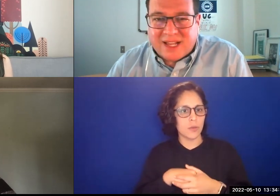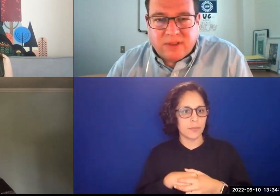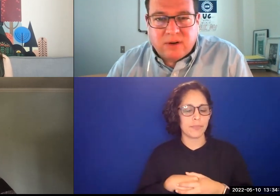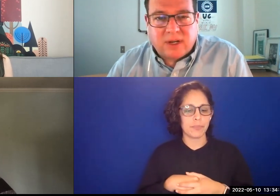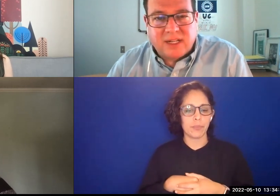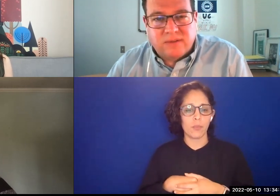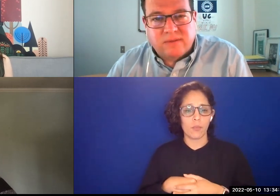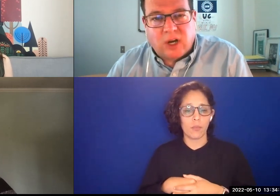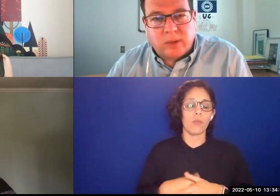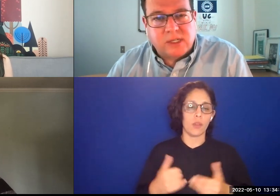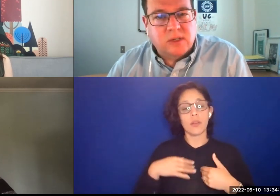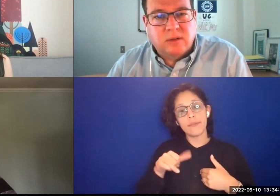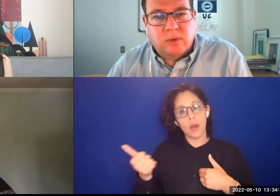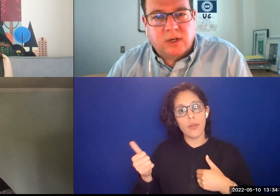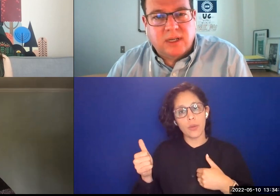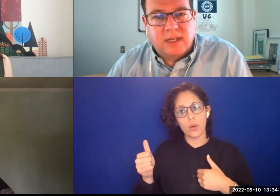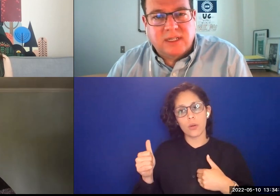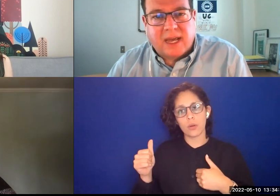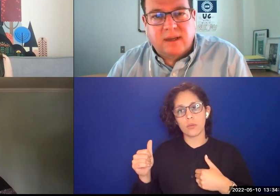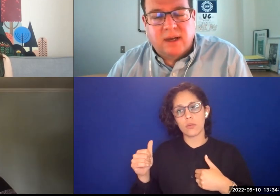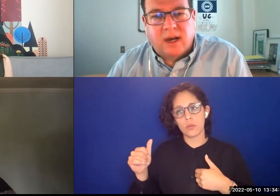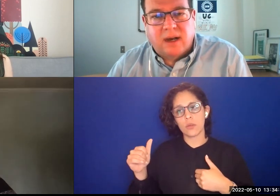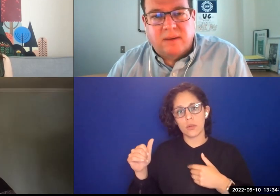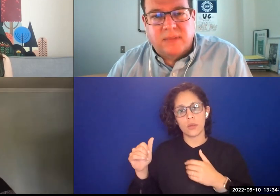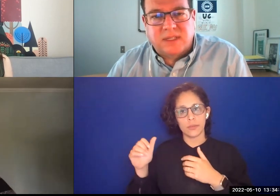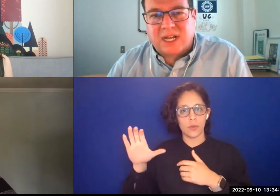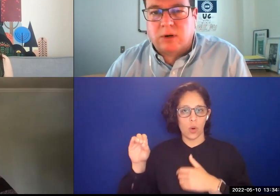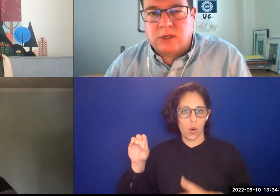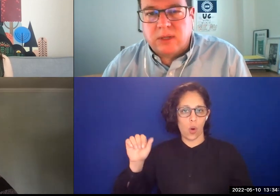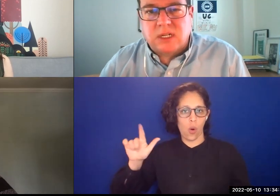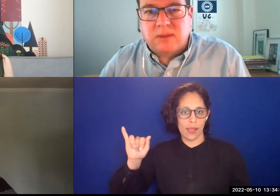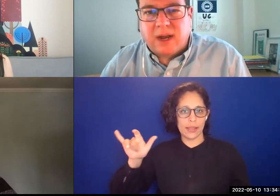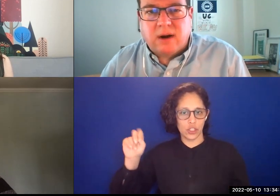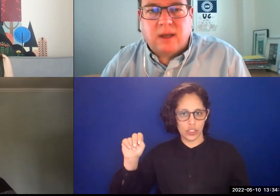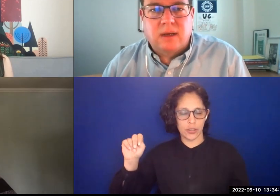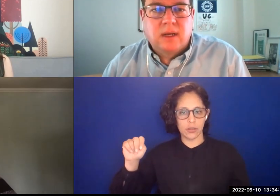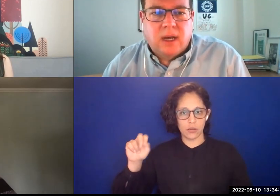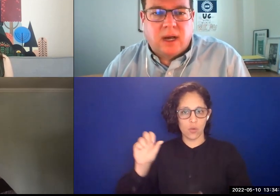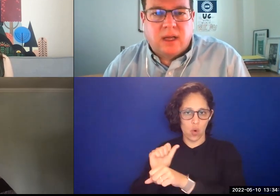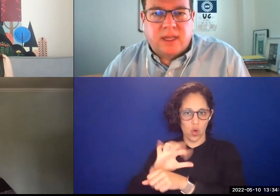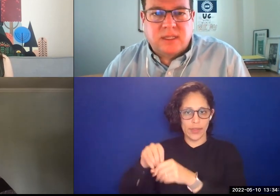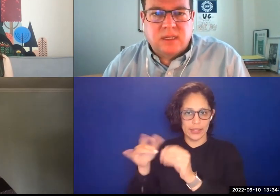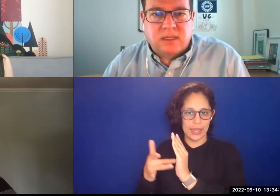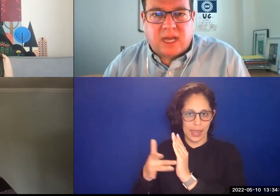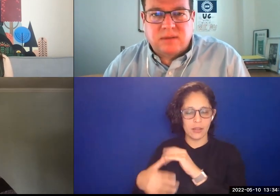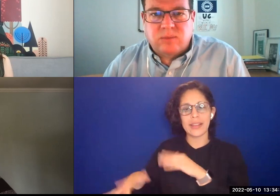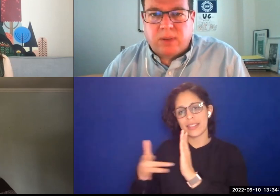There's been lots of other kinds of coalitional work in tech. The Tech Workers Coalition in the Bay Area that's got smart people